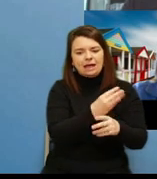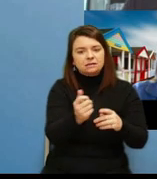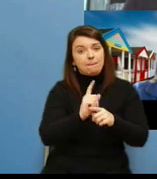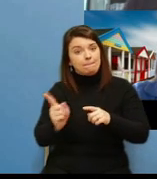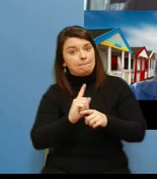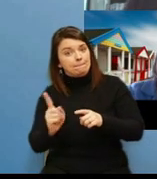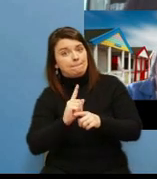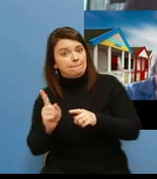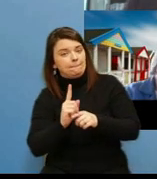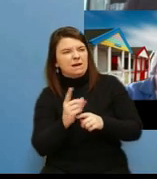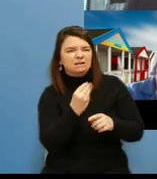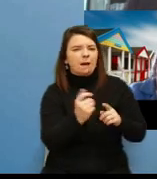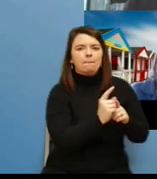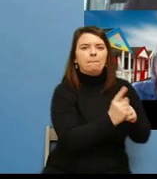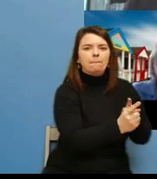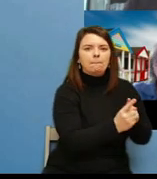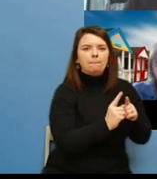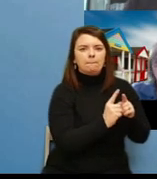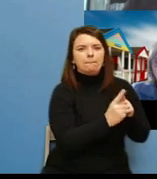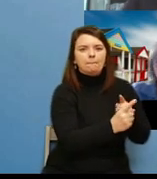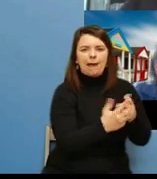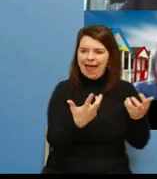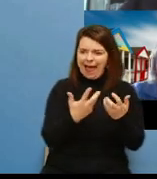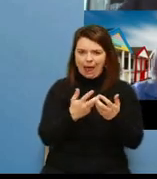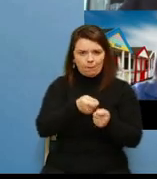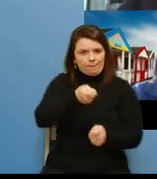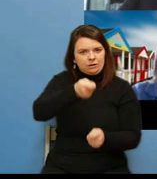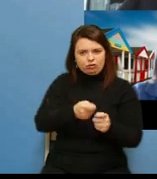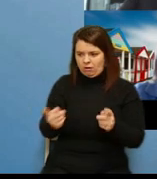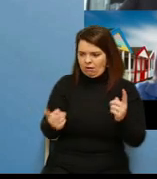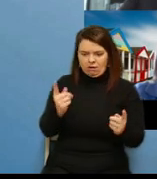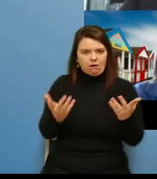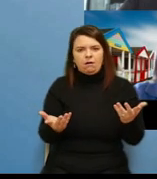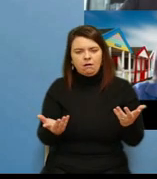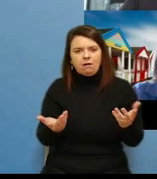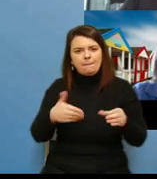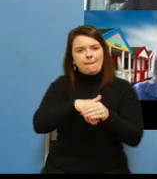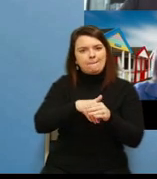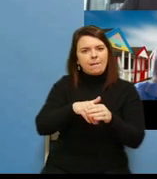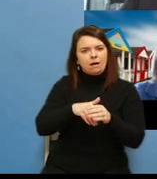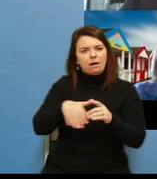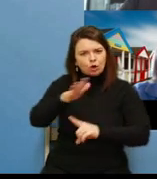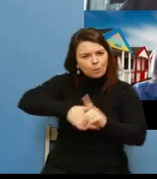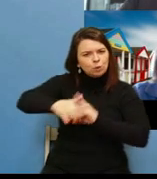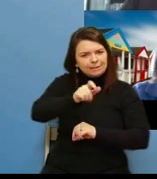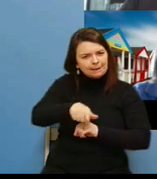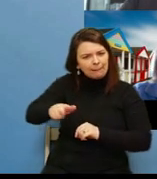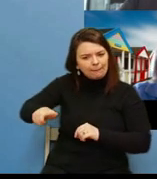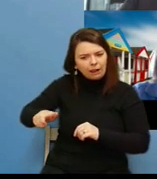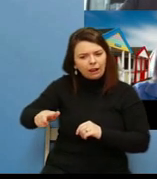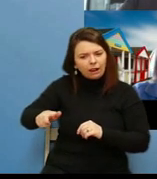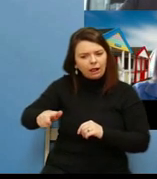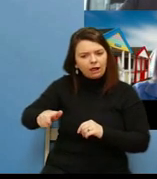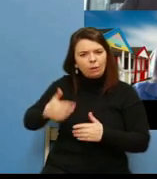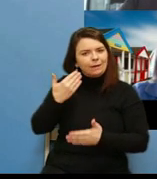care virtually going to be accessed probably by some individuals a lot more than others. So it's just how are we counting that? How, you know, and are there kind